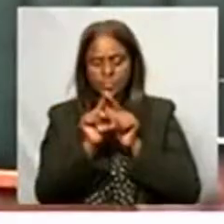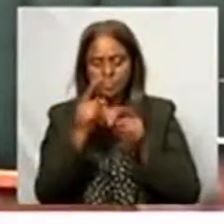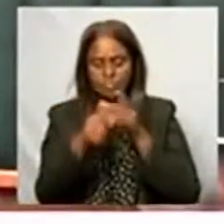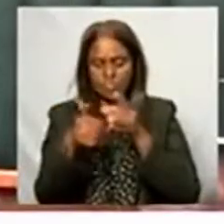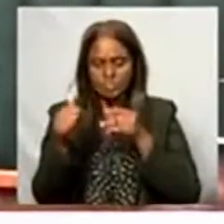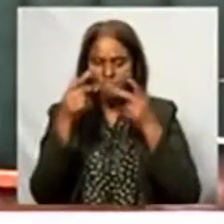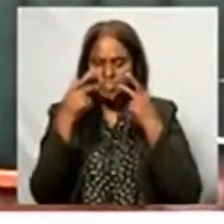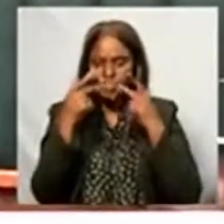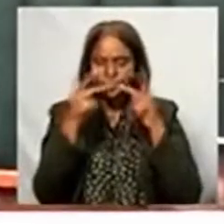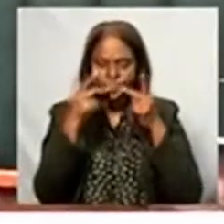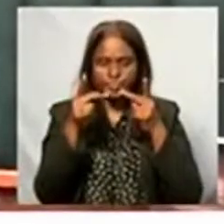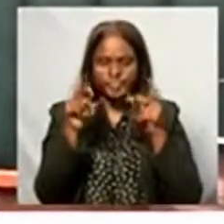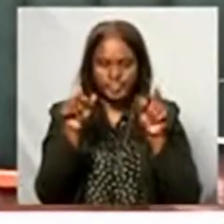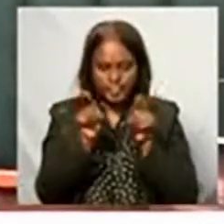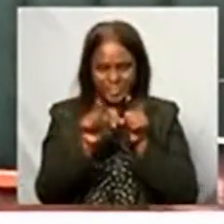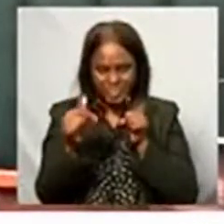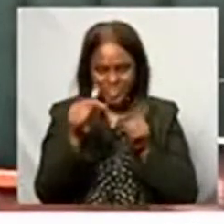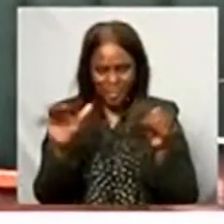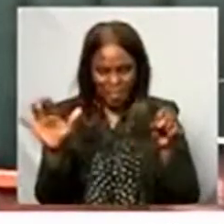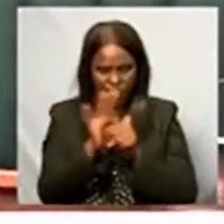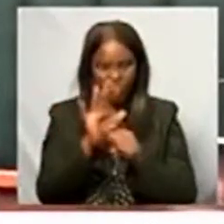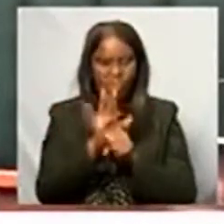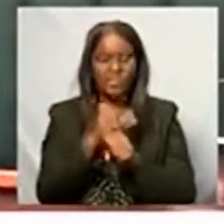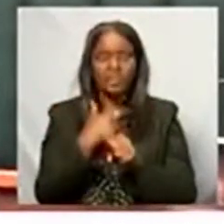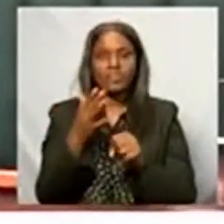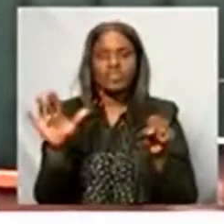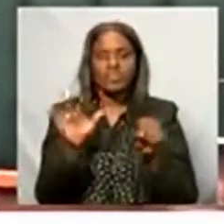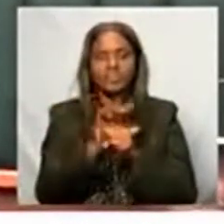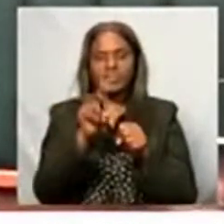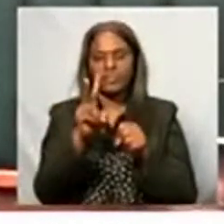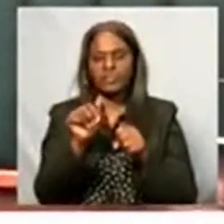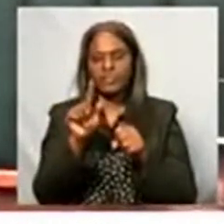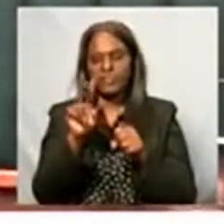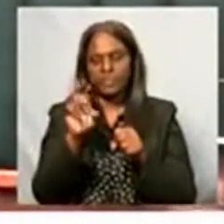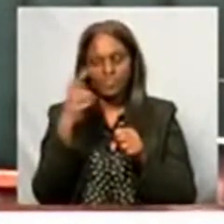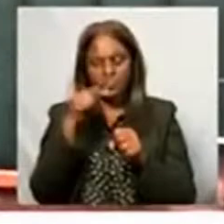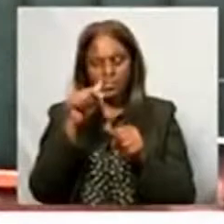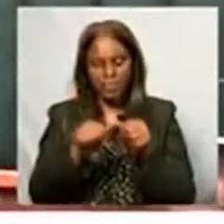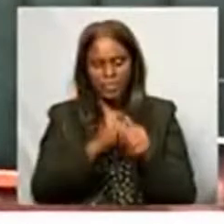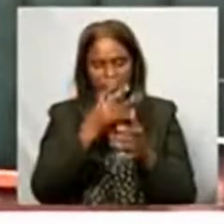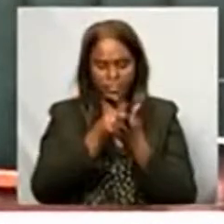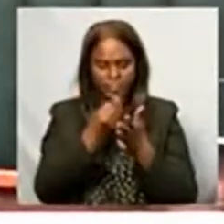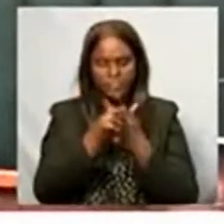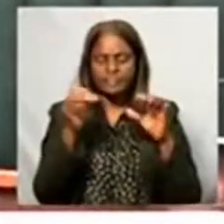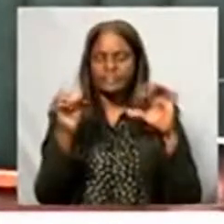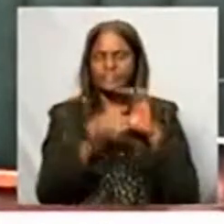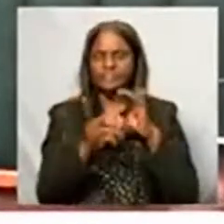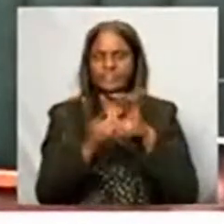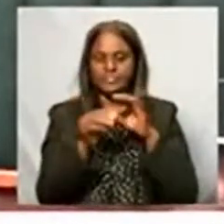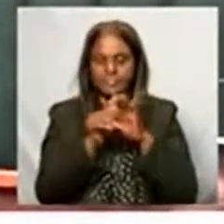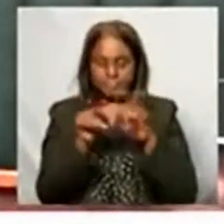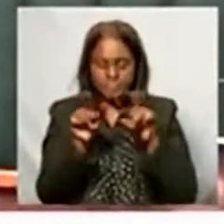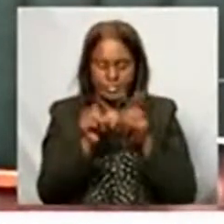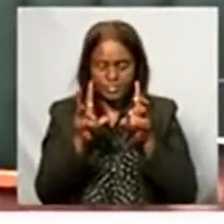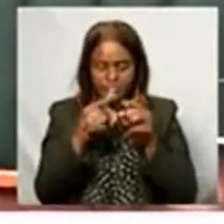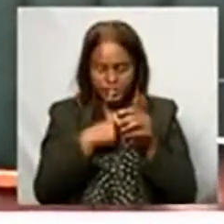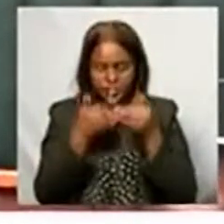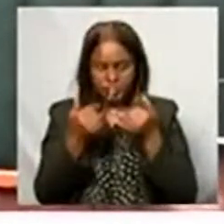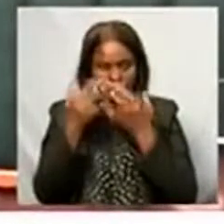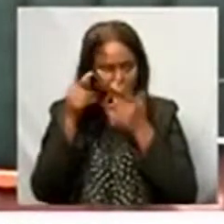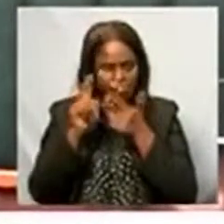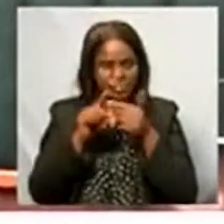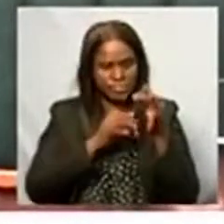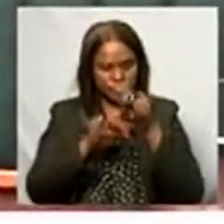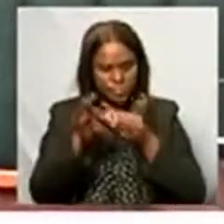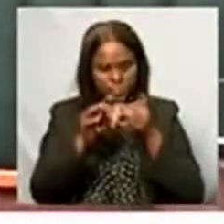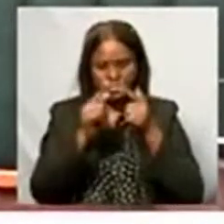the public derives full value from every kwacha invested. In this regard, I wish to